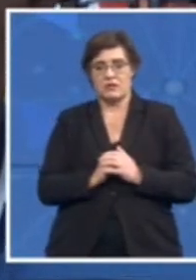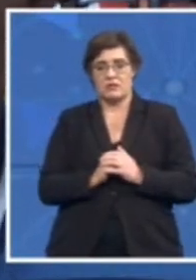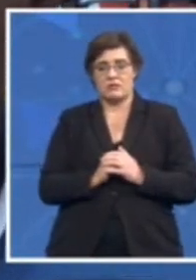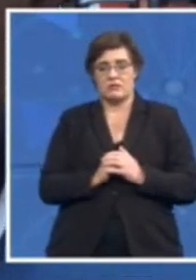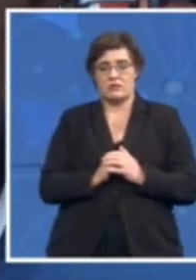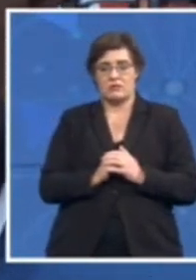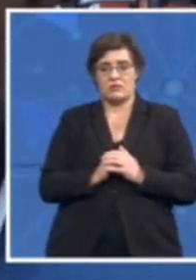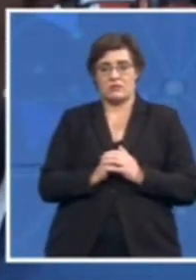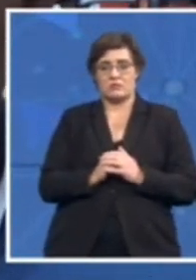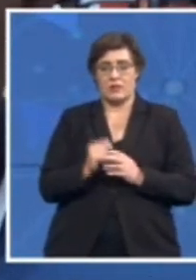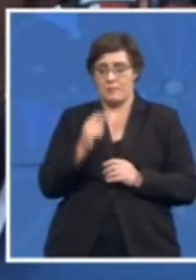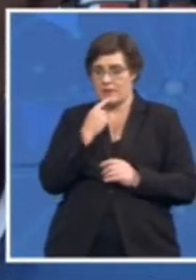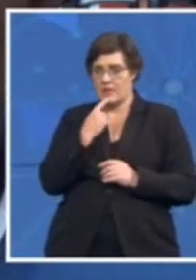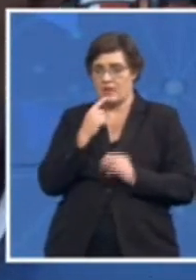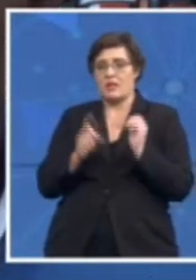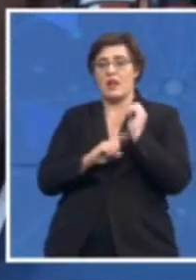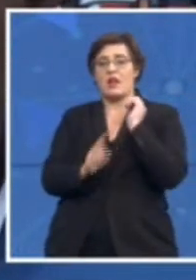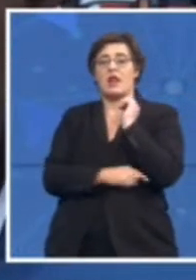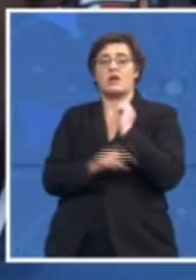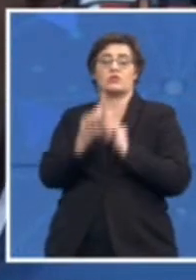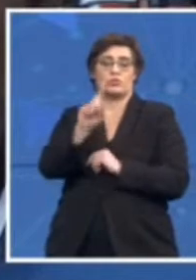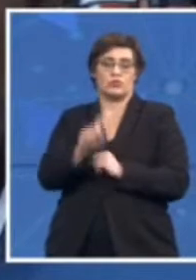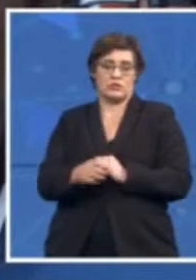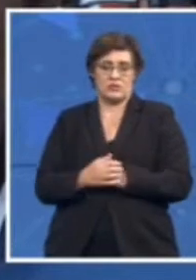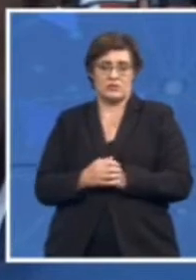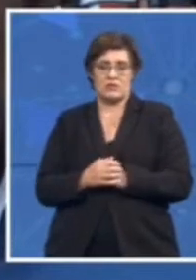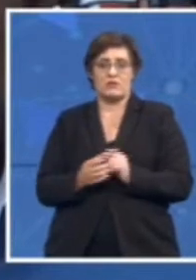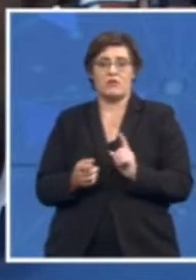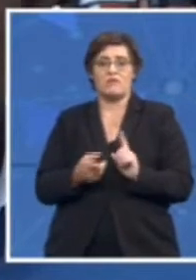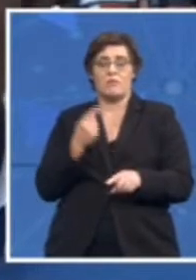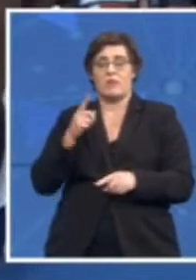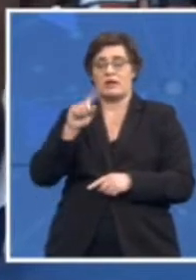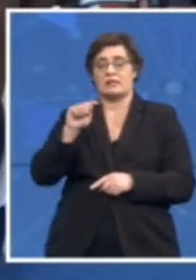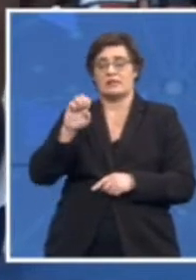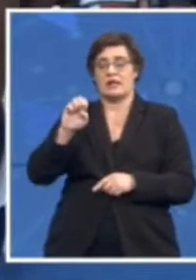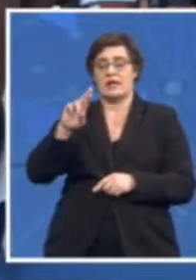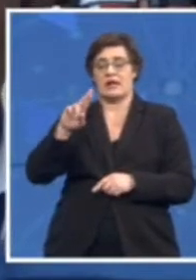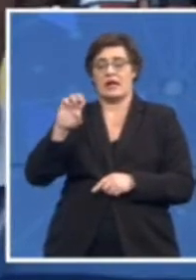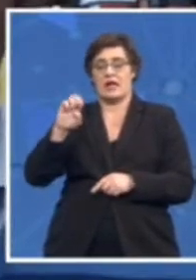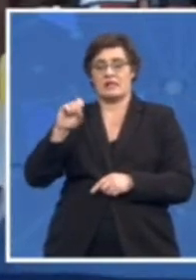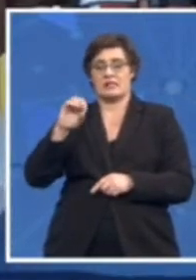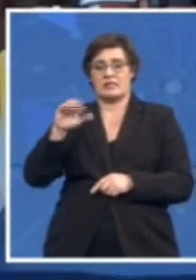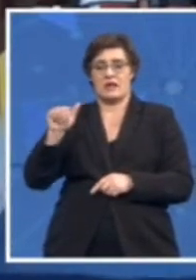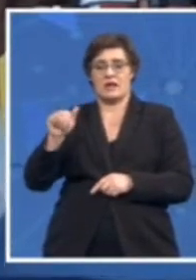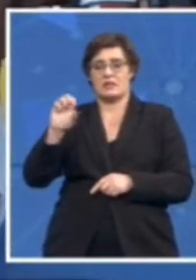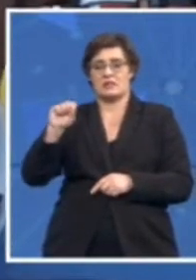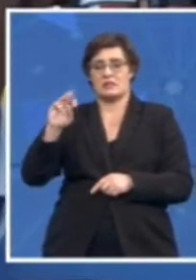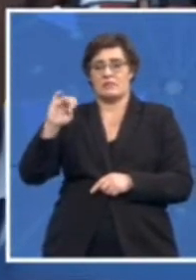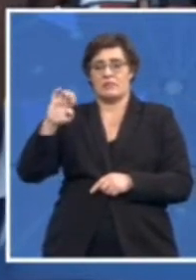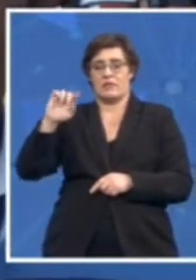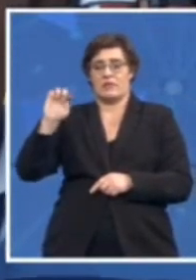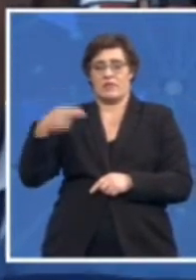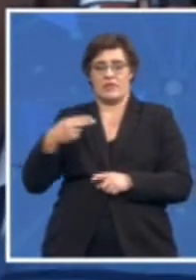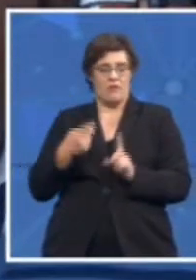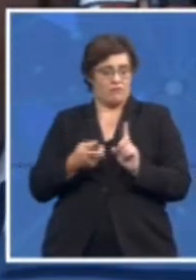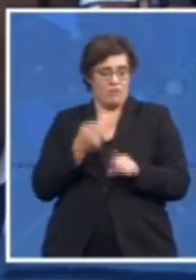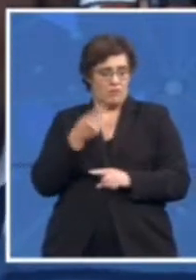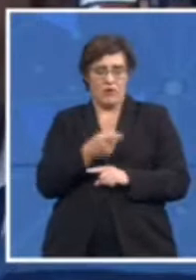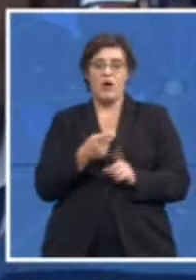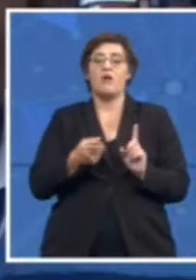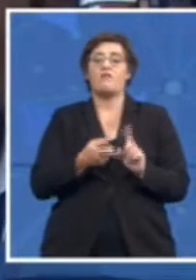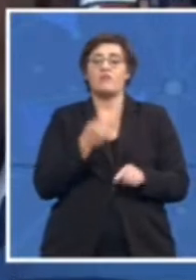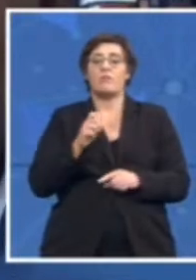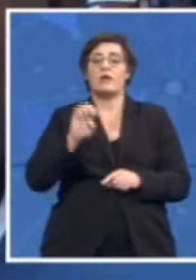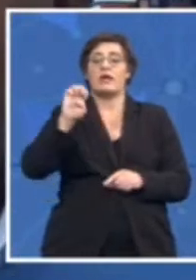questions. It comes from Teresa Smith. Teresa has not identified, she's from ESI Africa. When